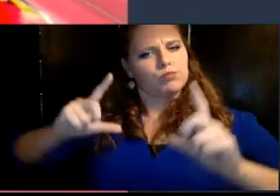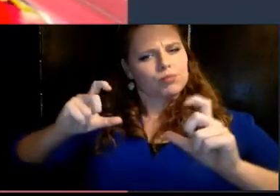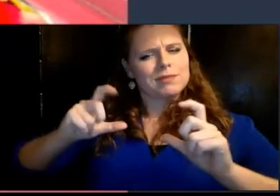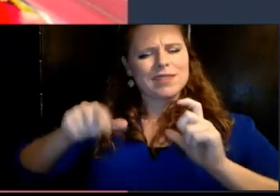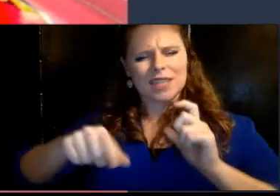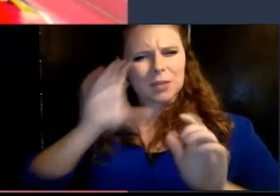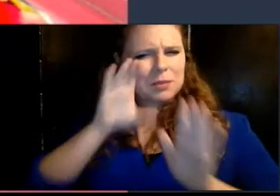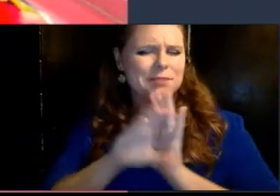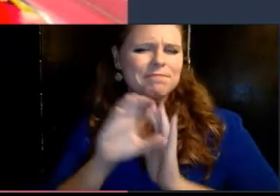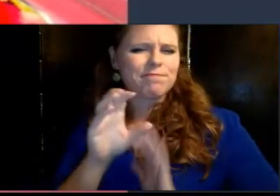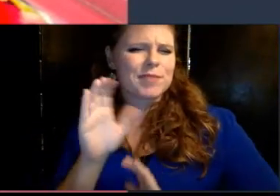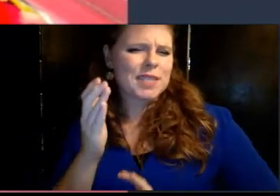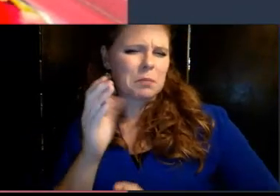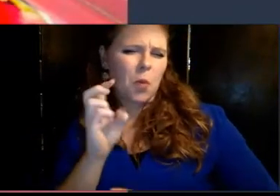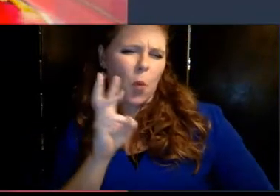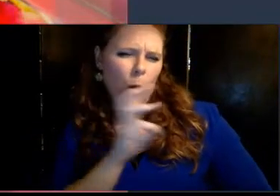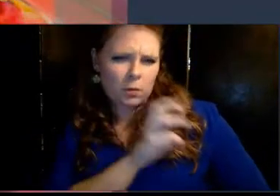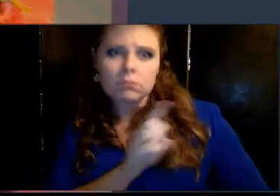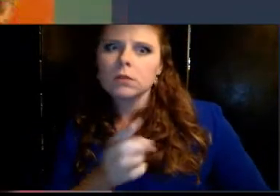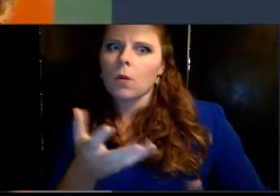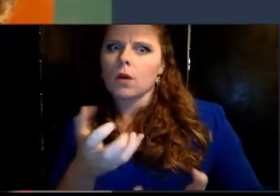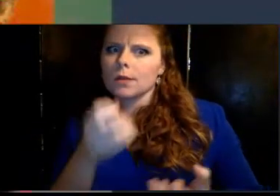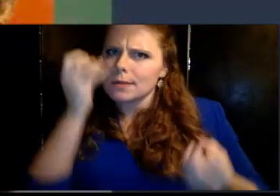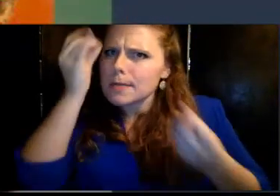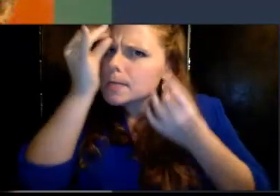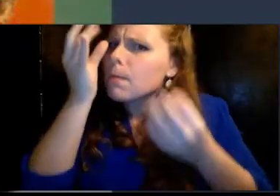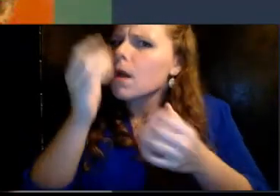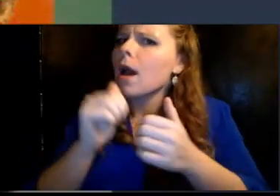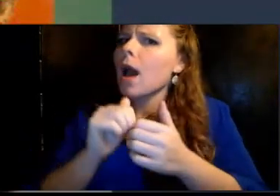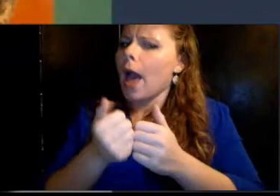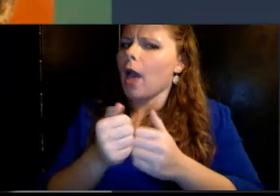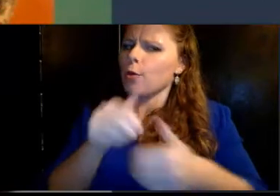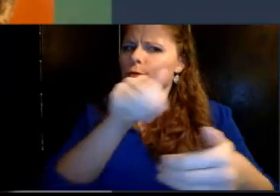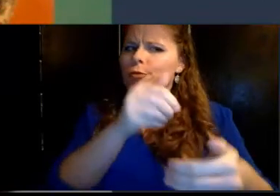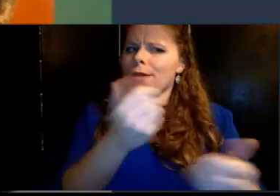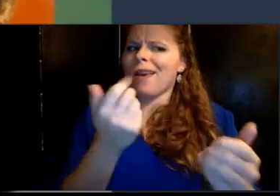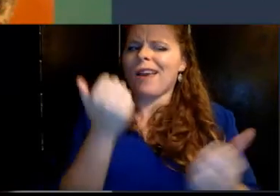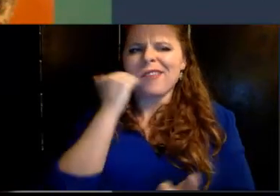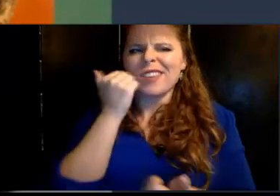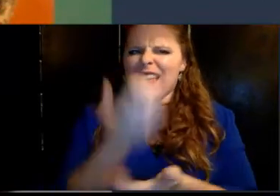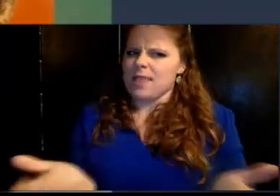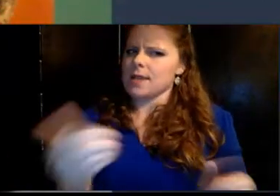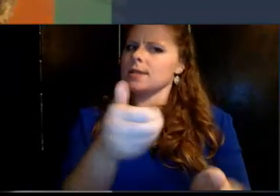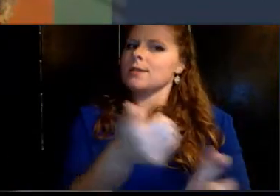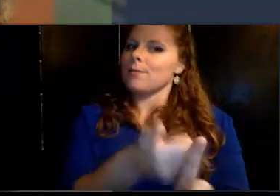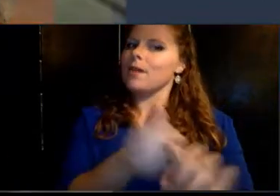seem a little weird, but she is trying to get us to think about how there can be poetry in everyday things.